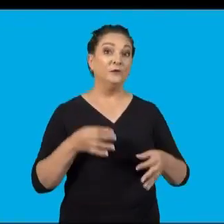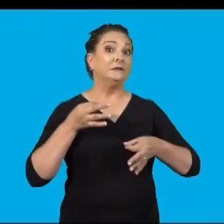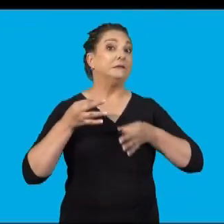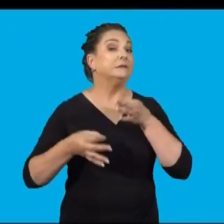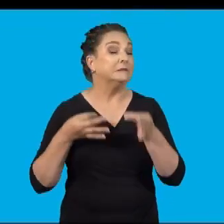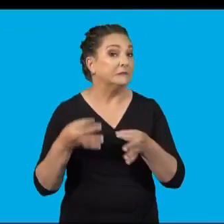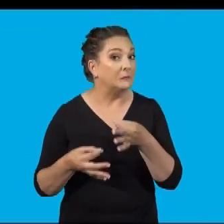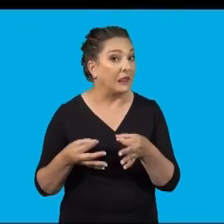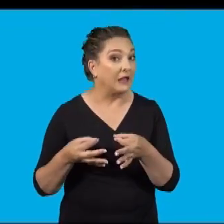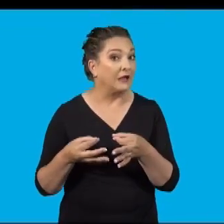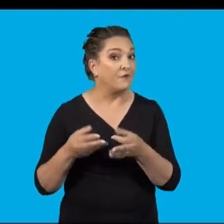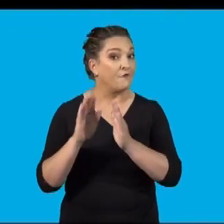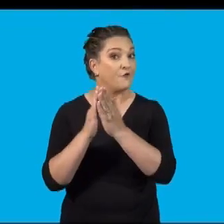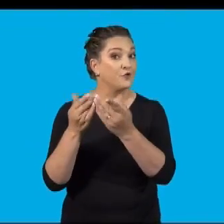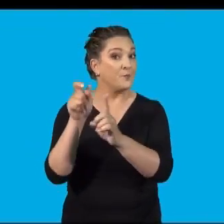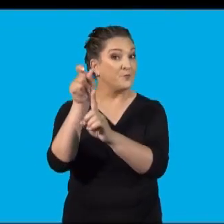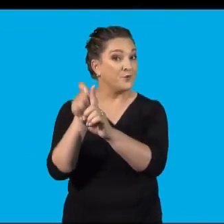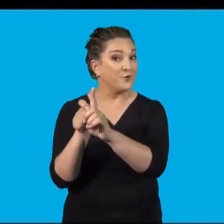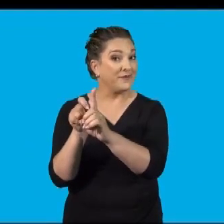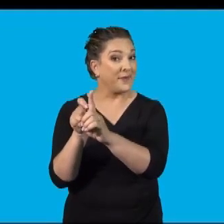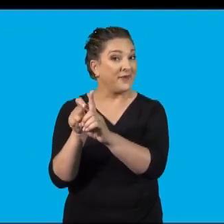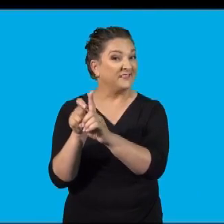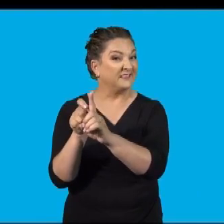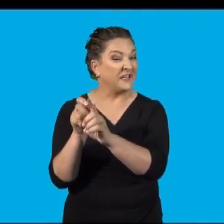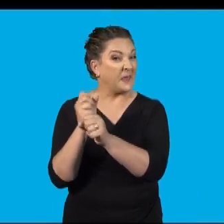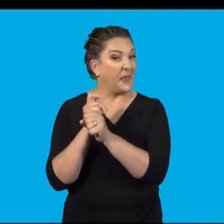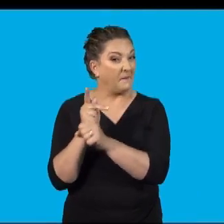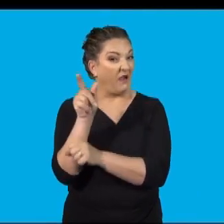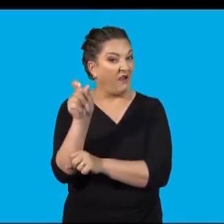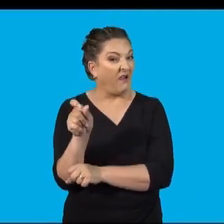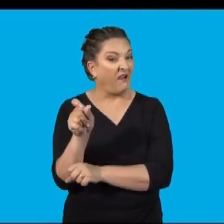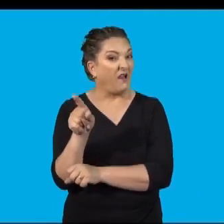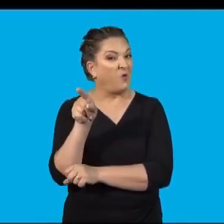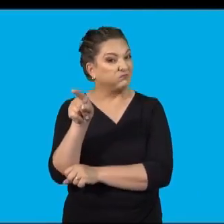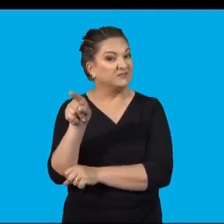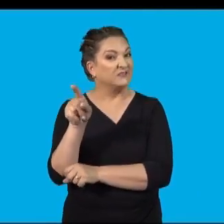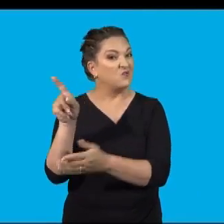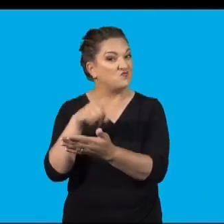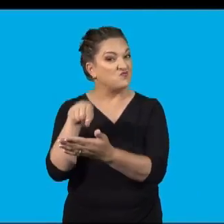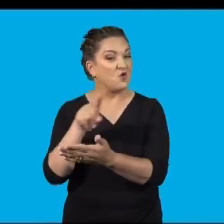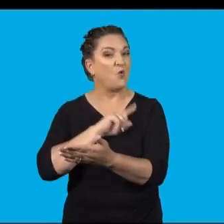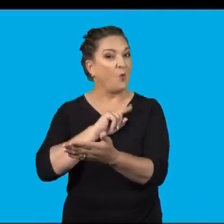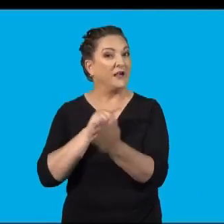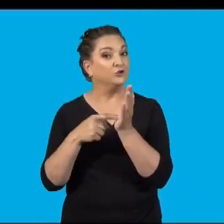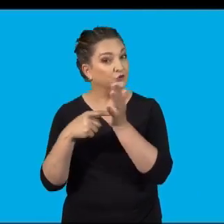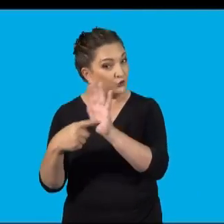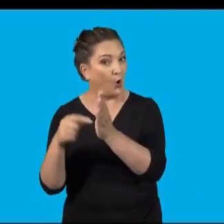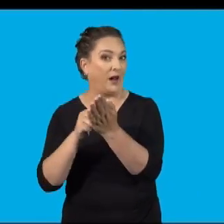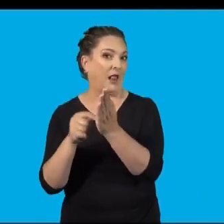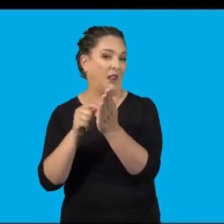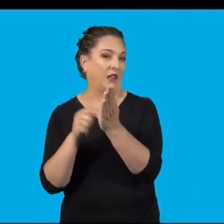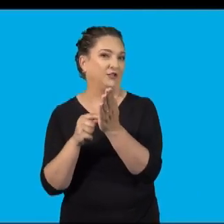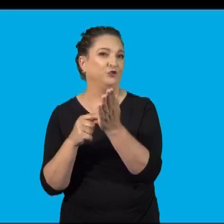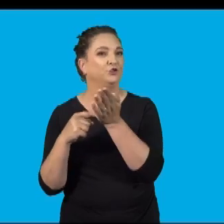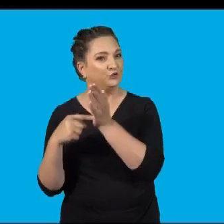explain to him why his method is incorrect and provide a calculation. We've provided a calculation to